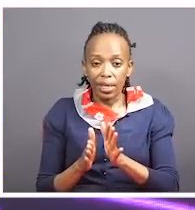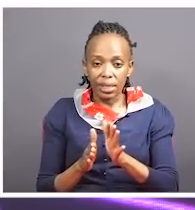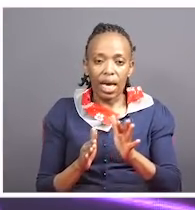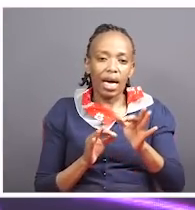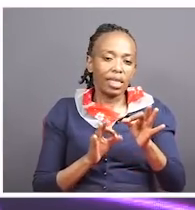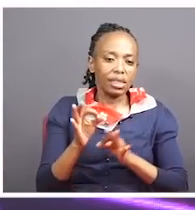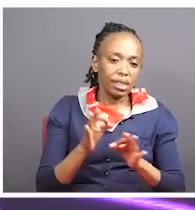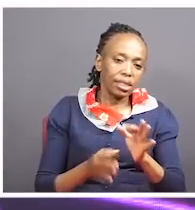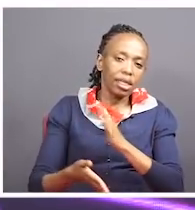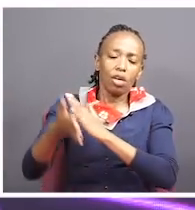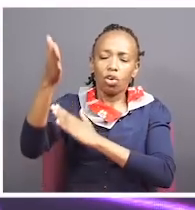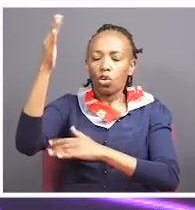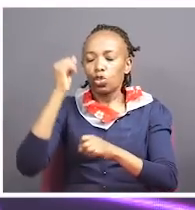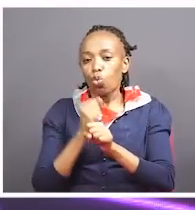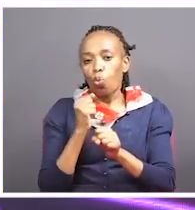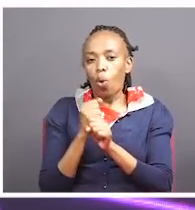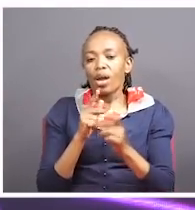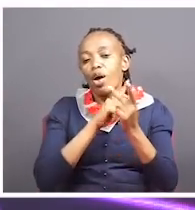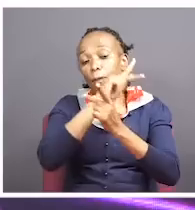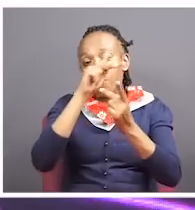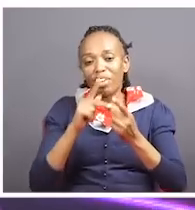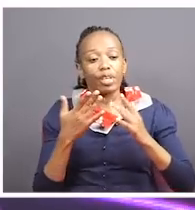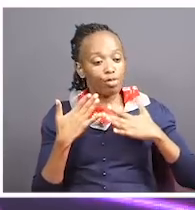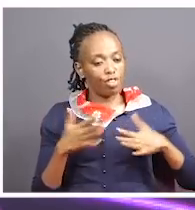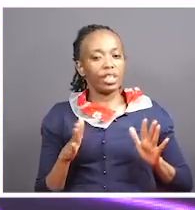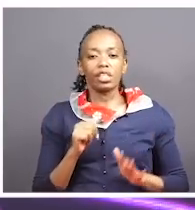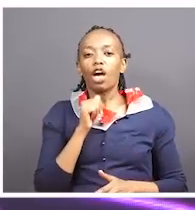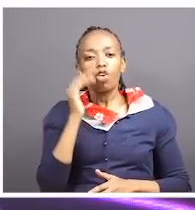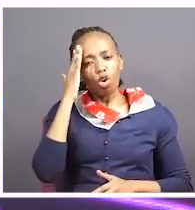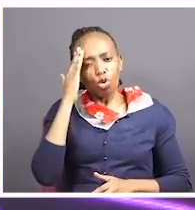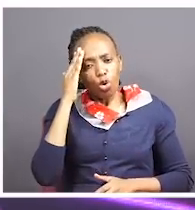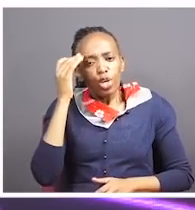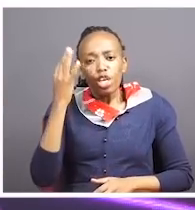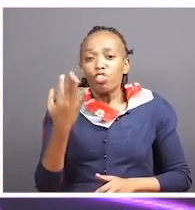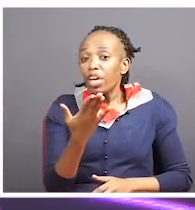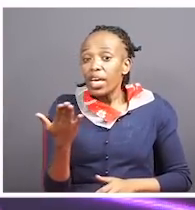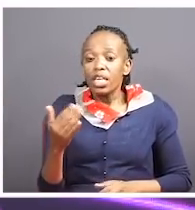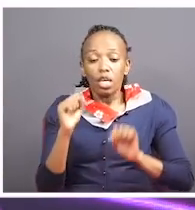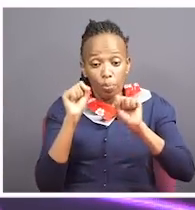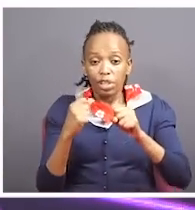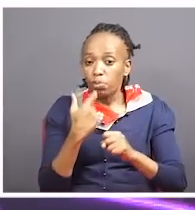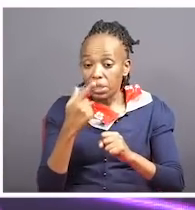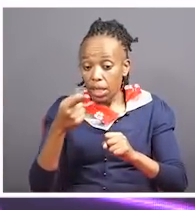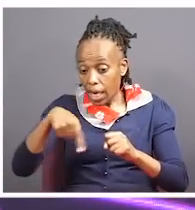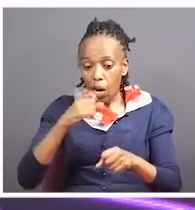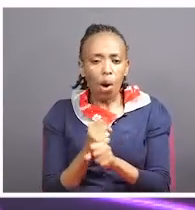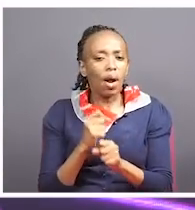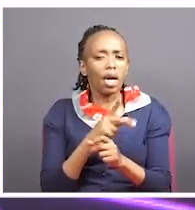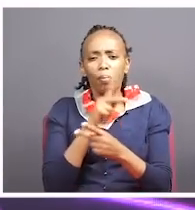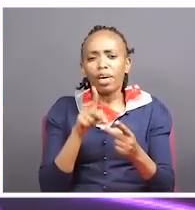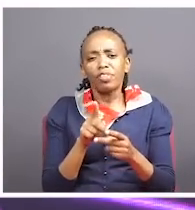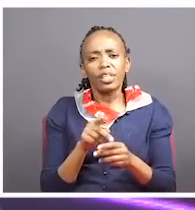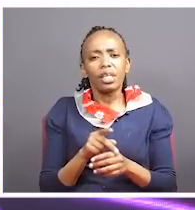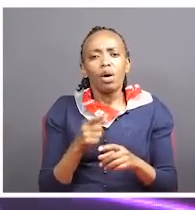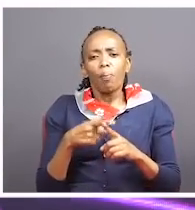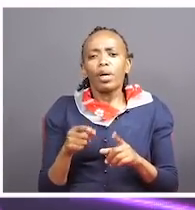are just. His works are perfect. I don't know that any of us can say that the work that we do is